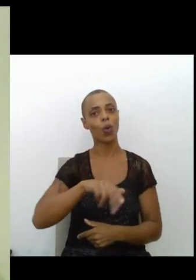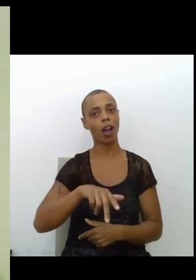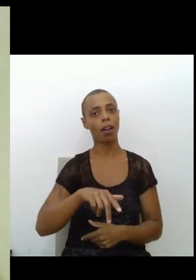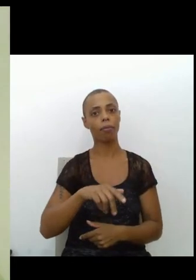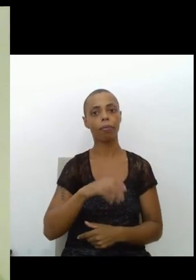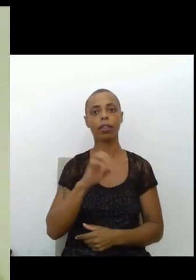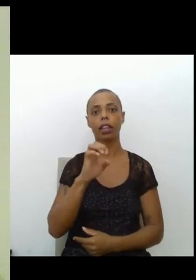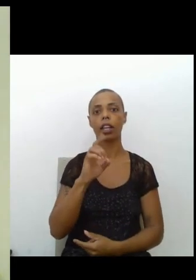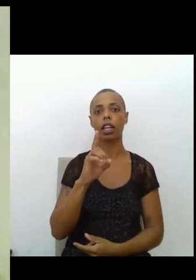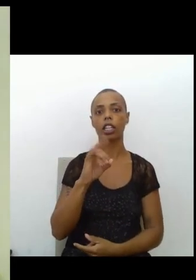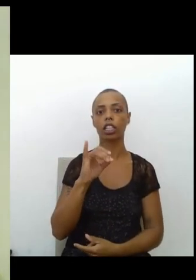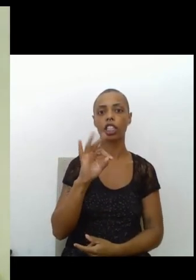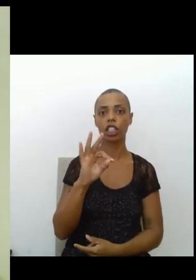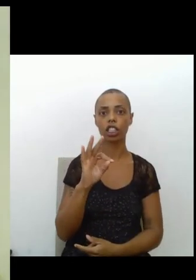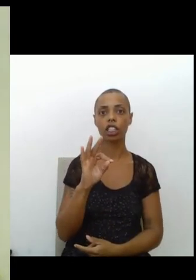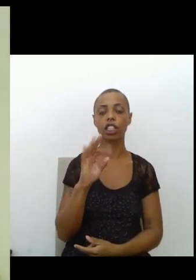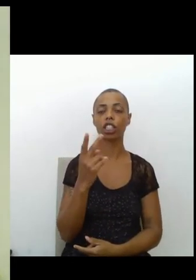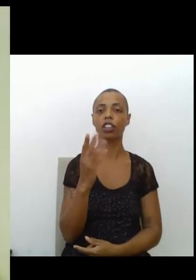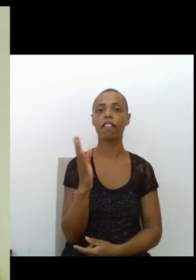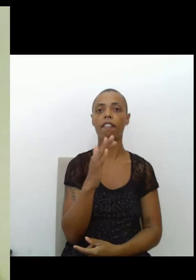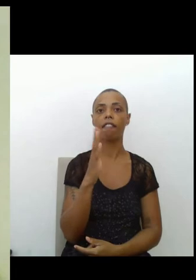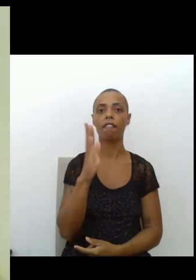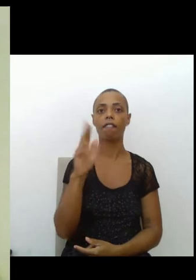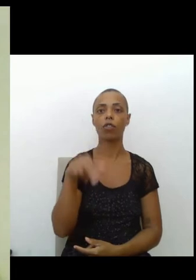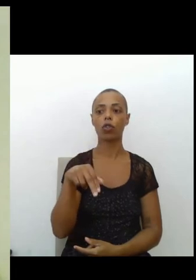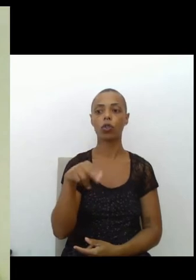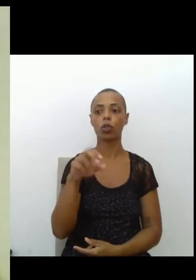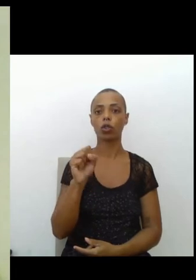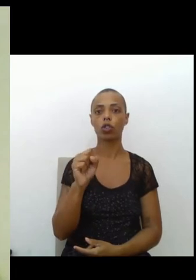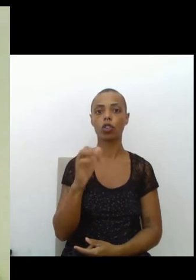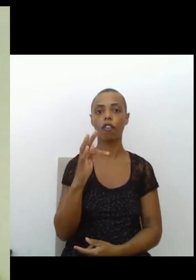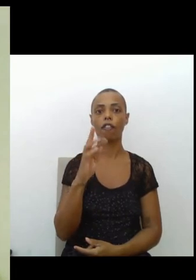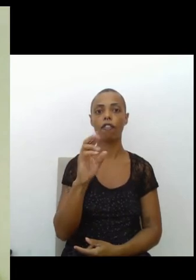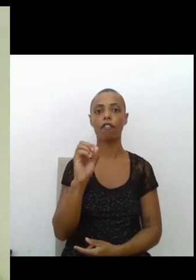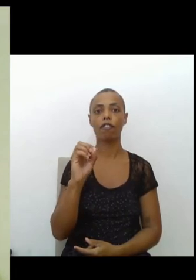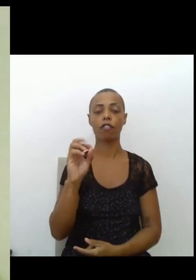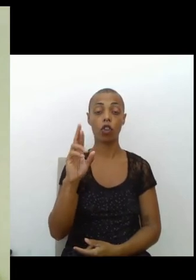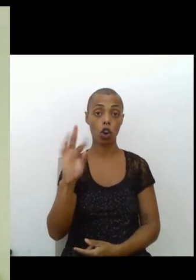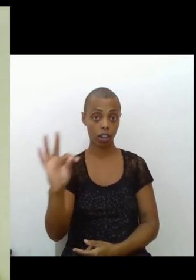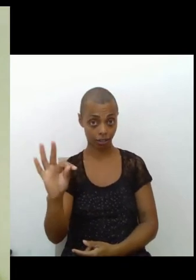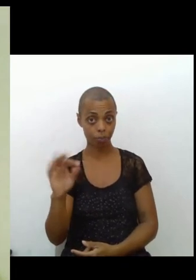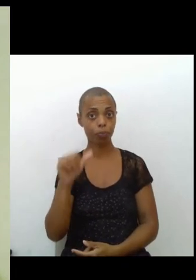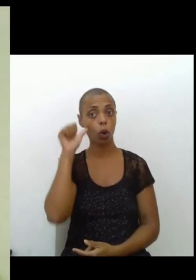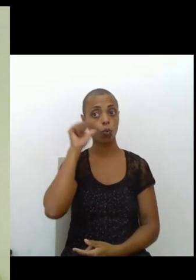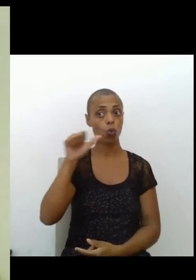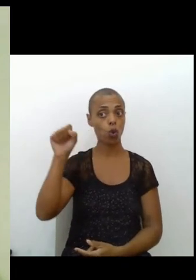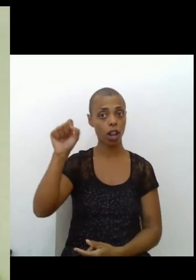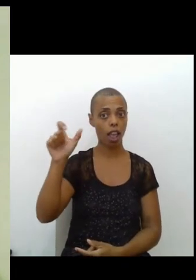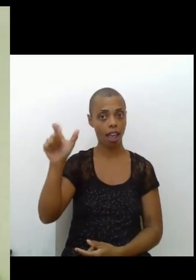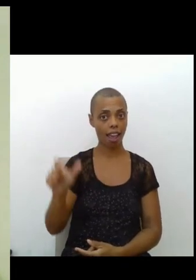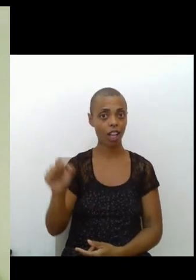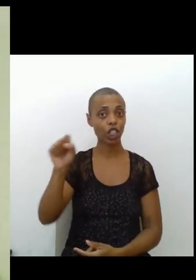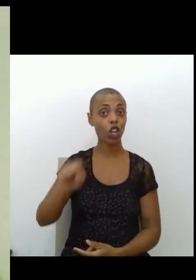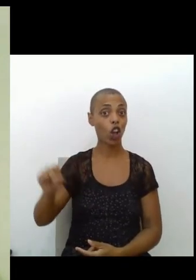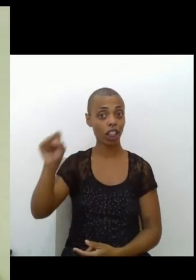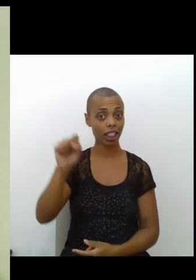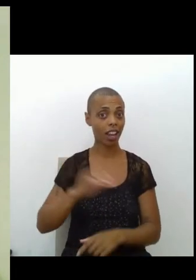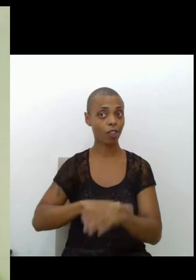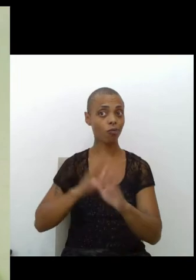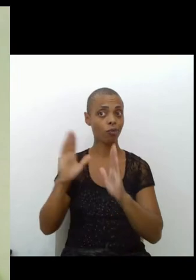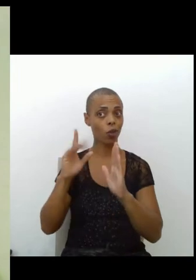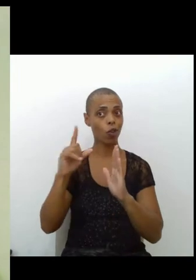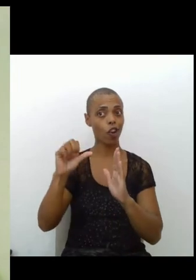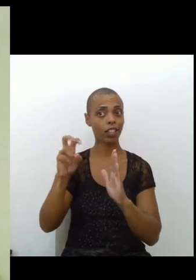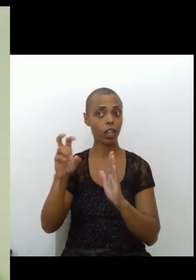woman a single woman in 1950s America it was